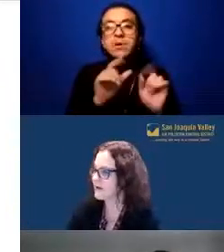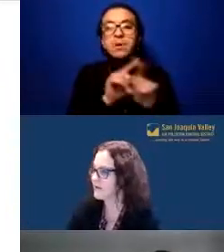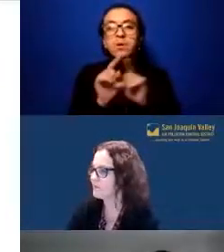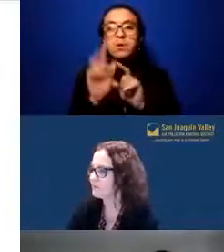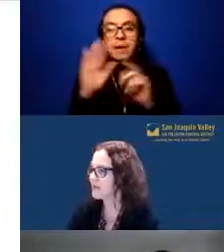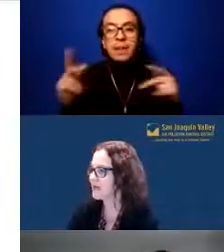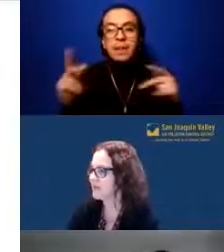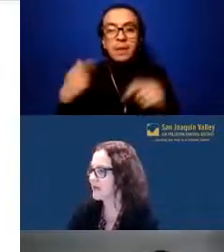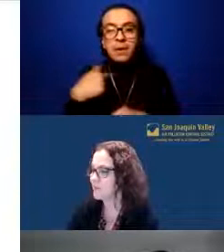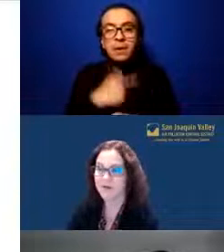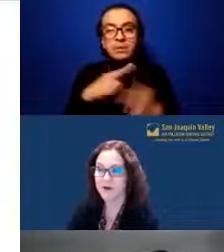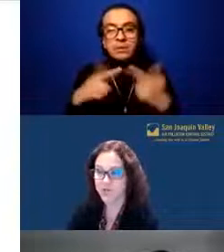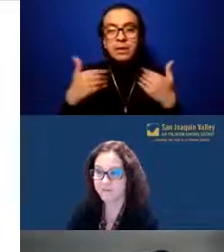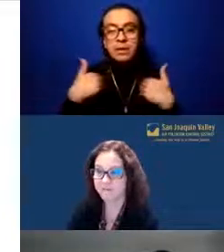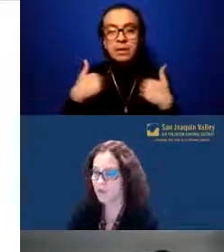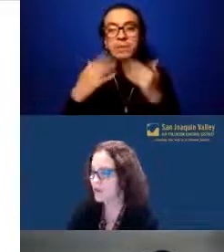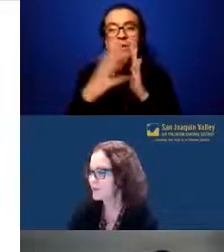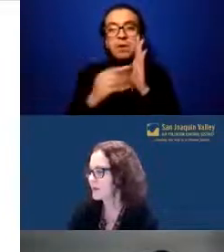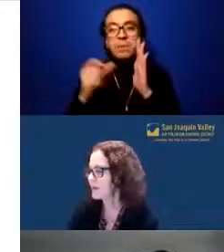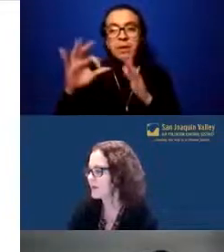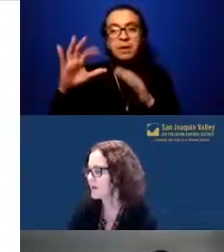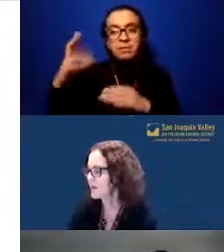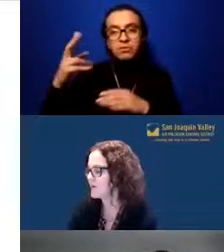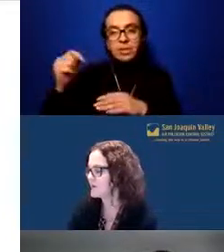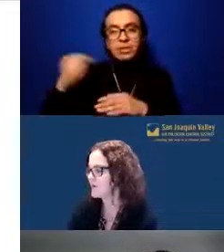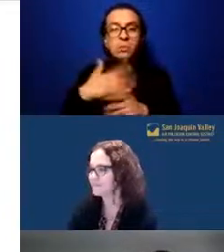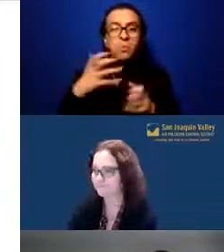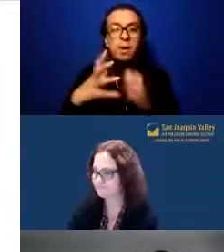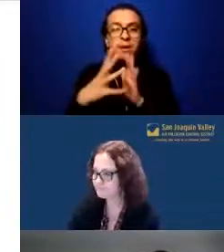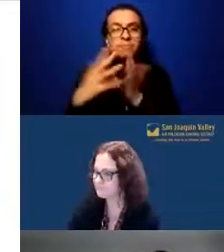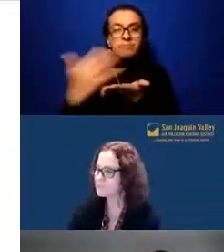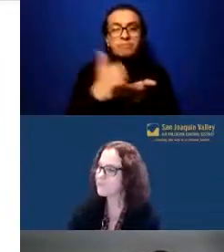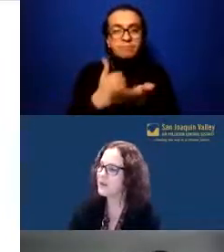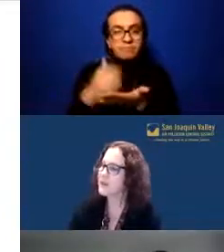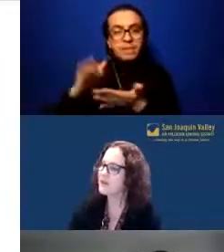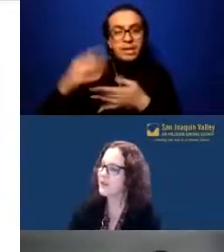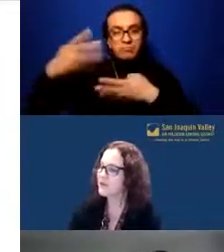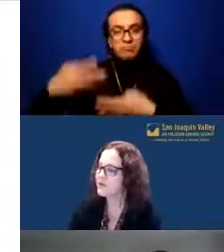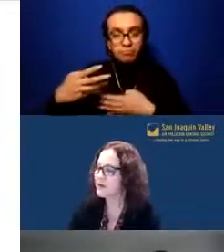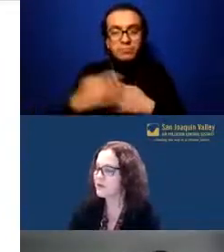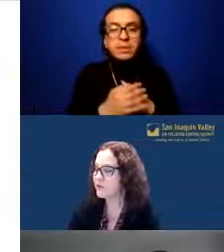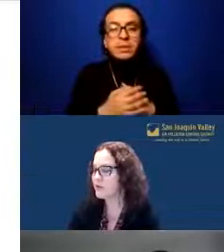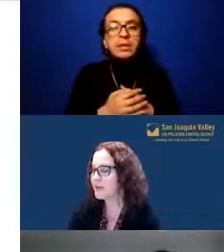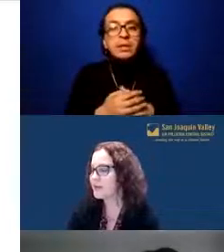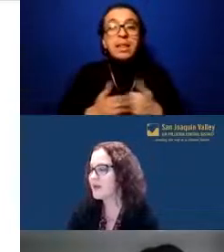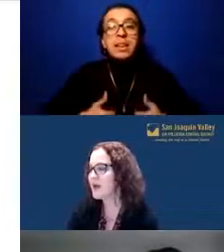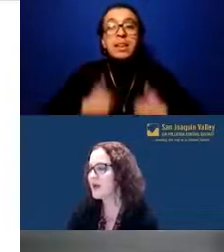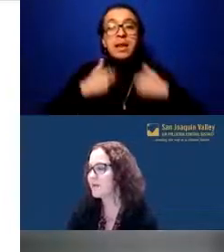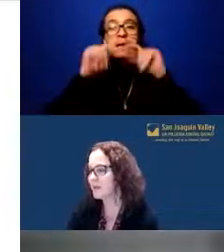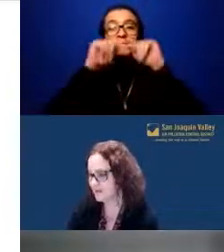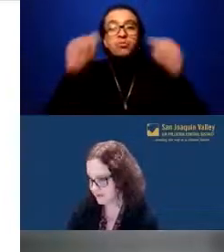us to have a copy of our chat. So we always want to collect a copy of our chat. The live transcript